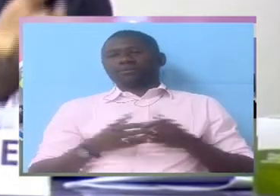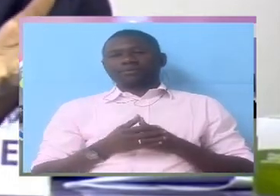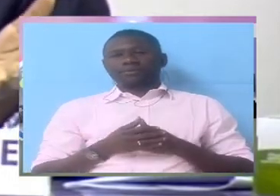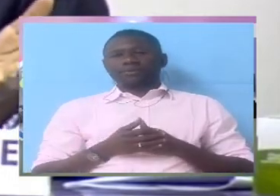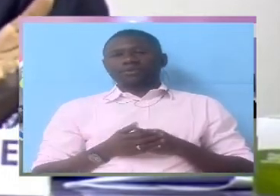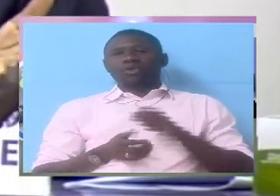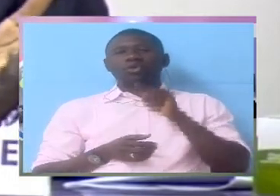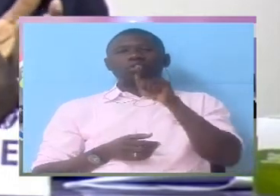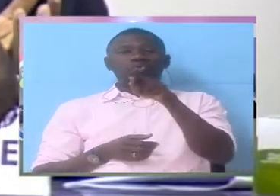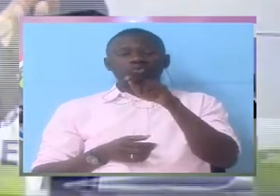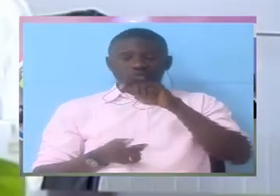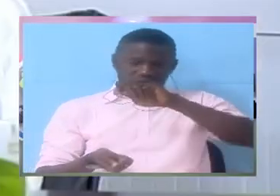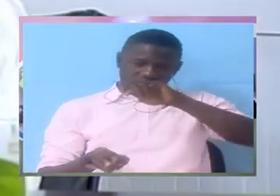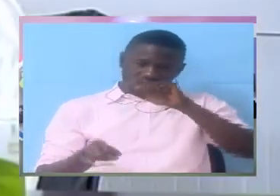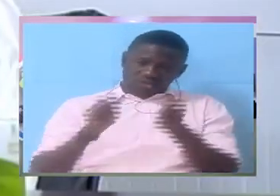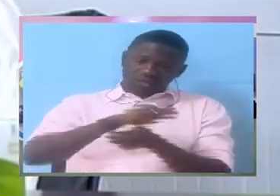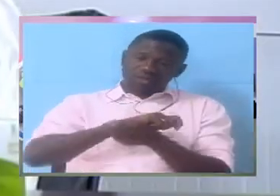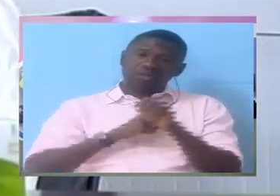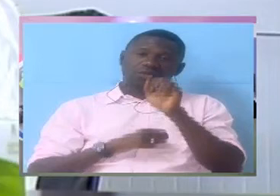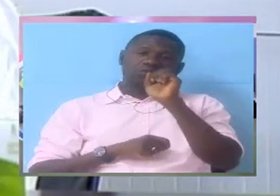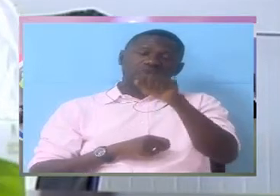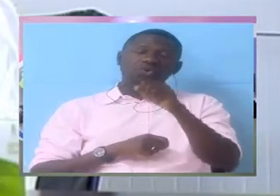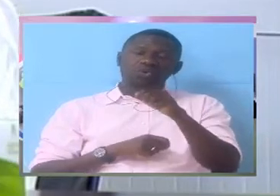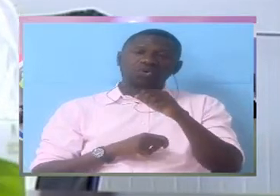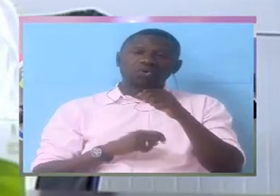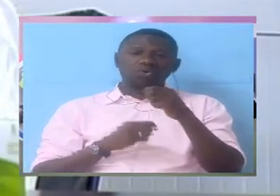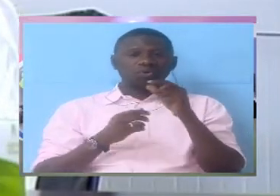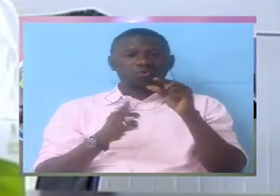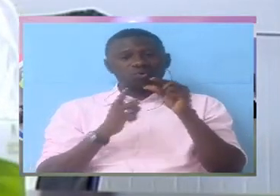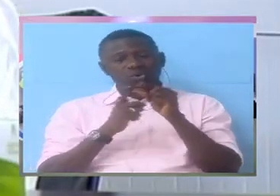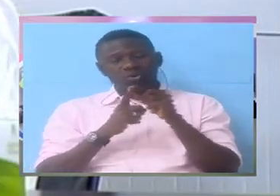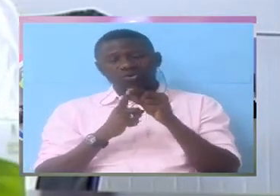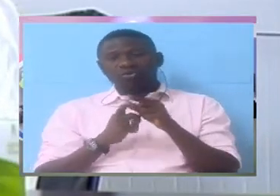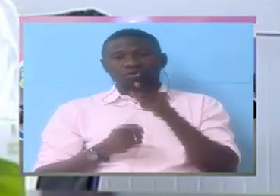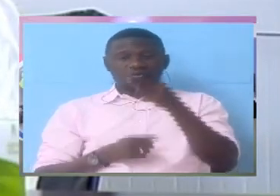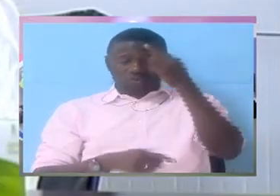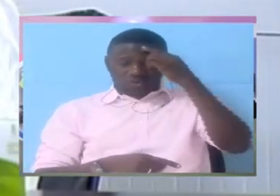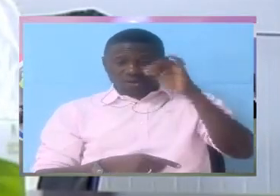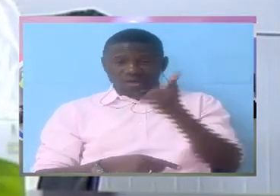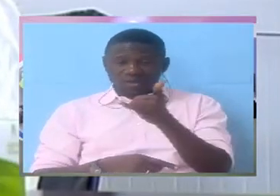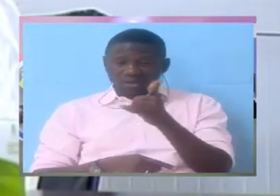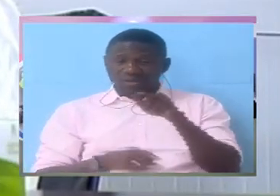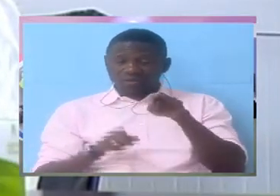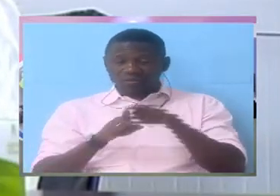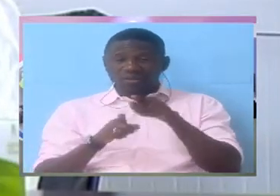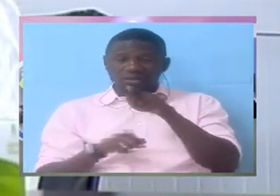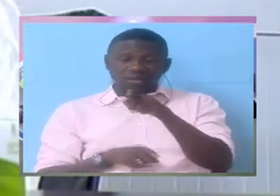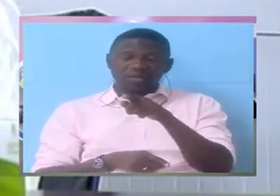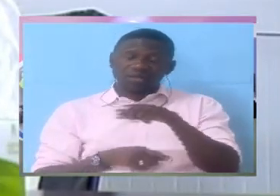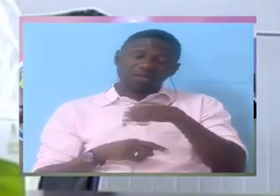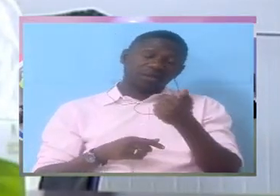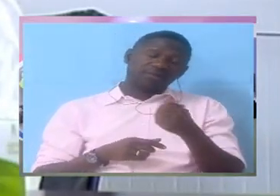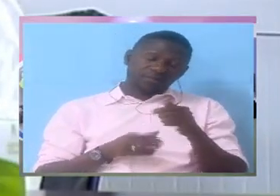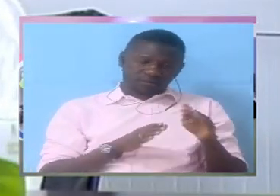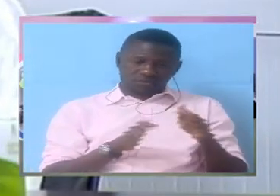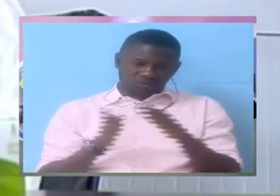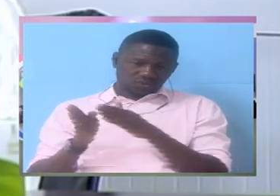You change your story. Do you agree with that, and then we proceed?